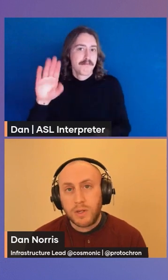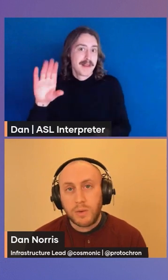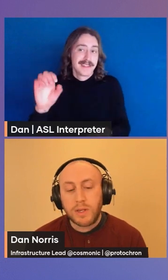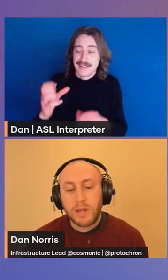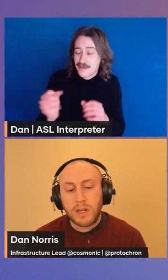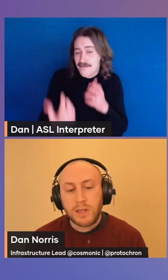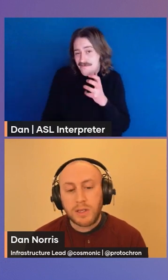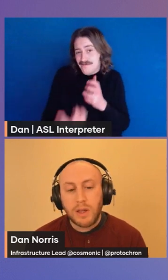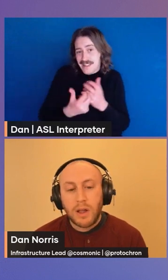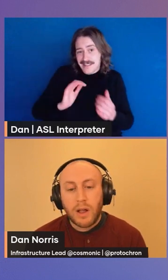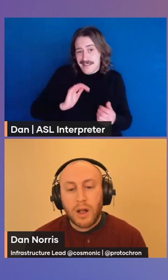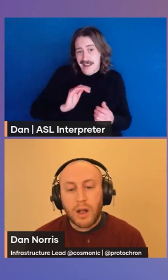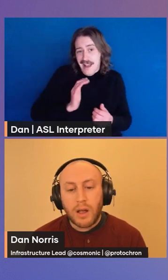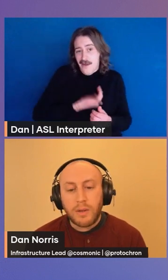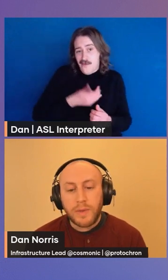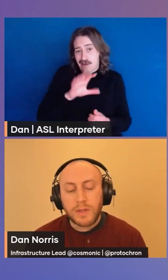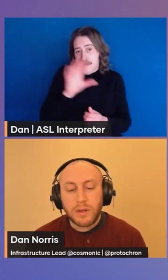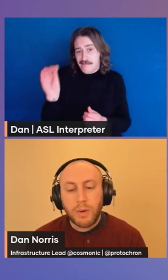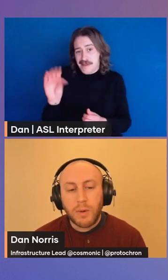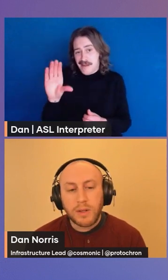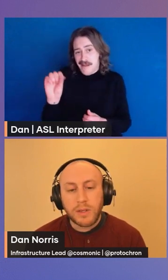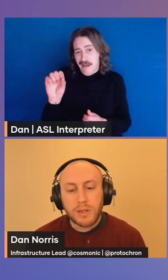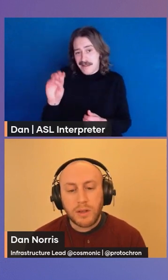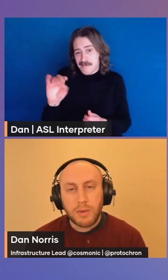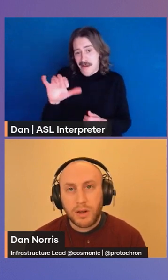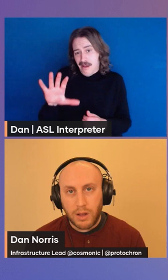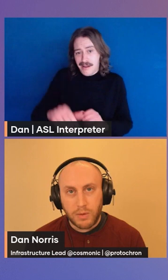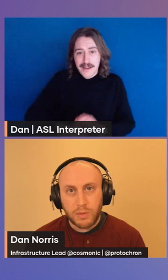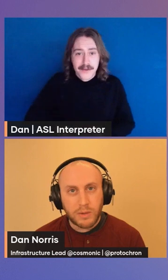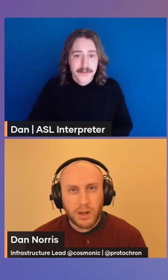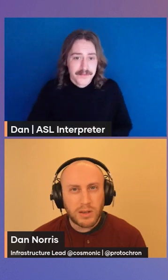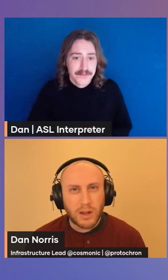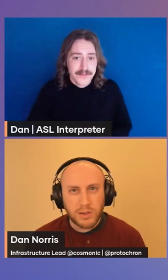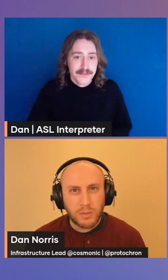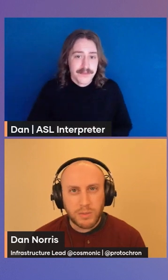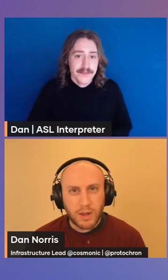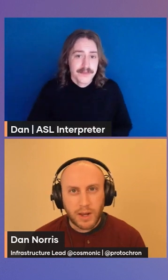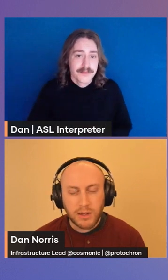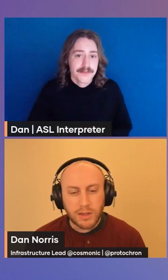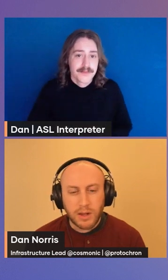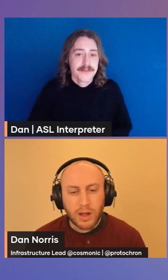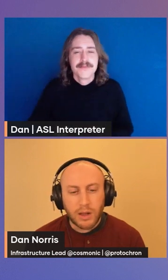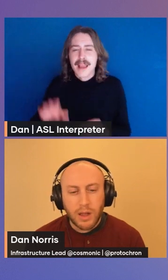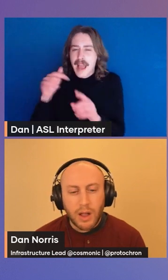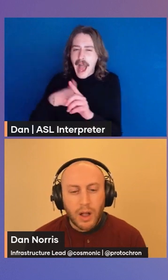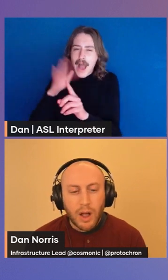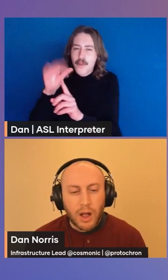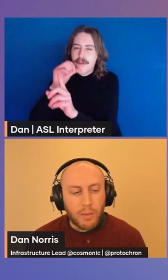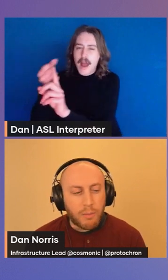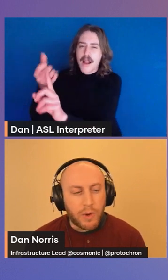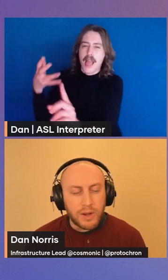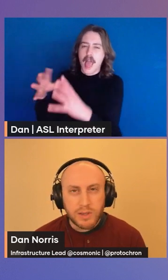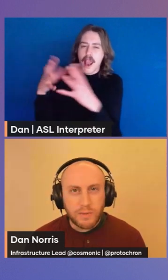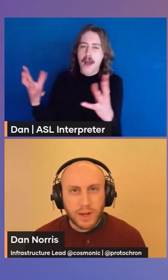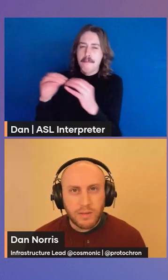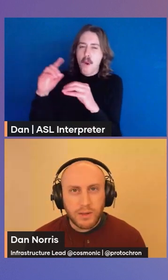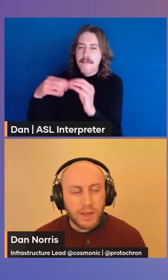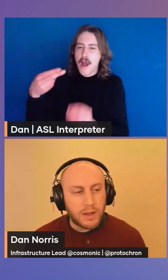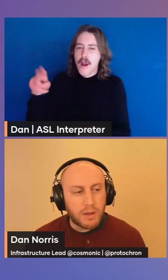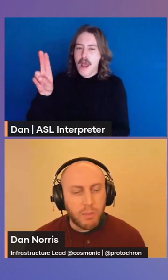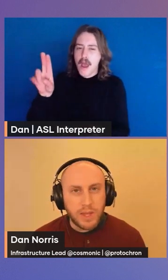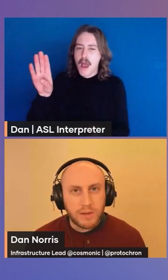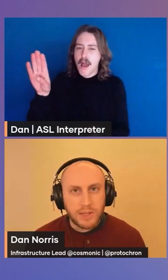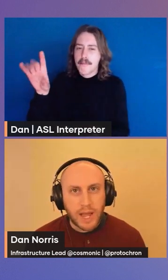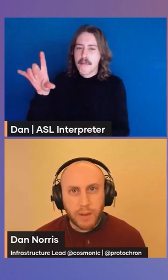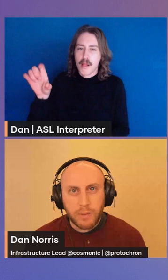that we chose it is there's a component to Cilium called Hubble, which I'm not going to talk too much about actually in this talk. But it's effectively like